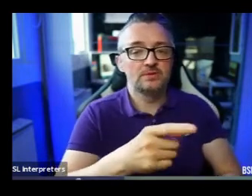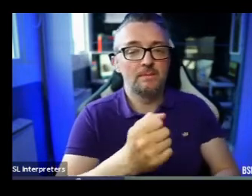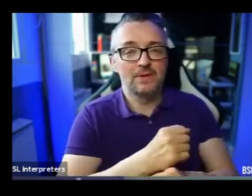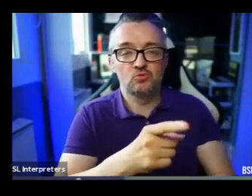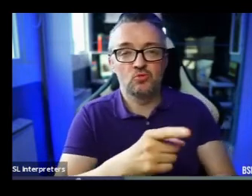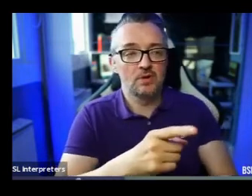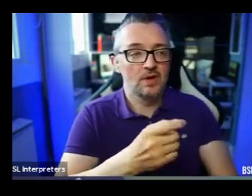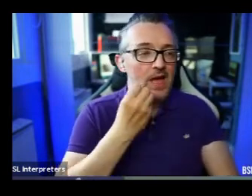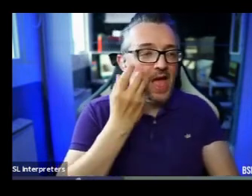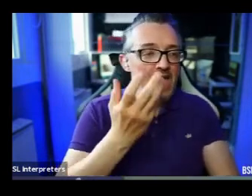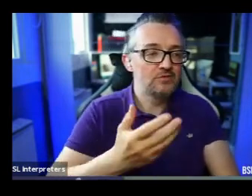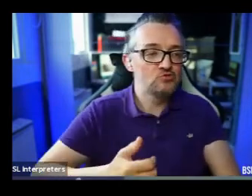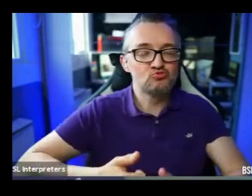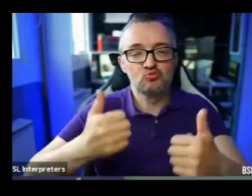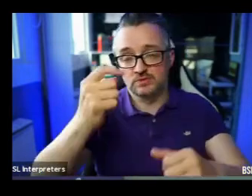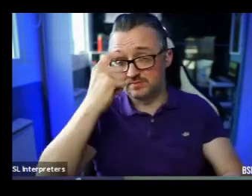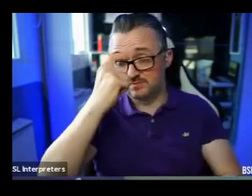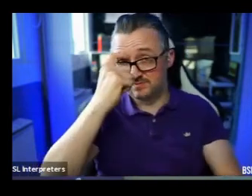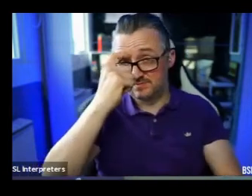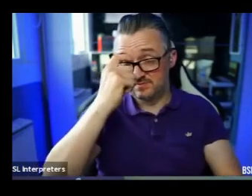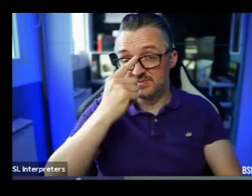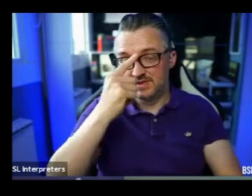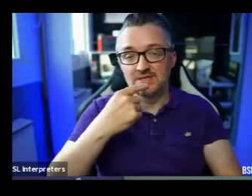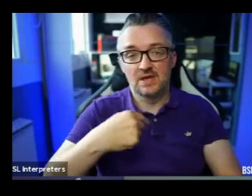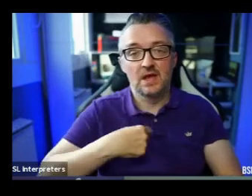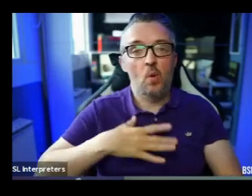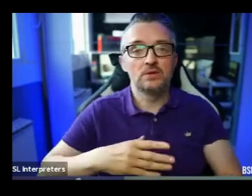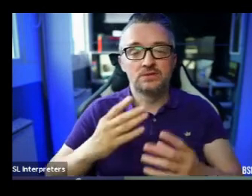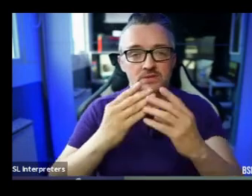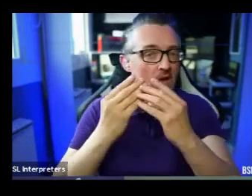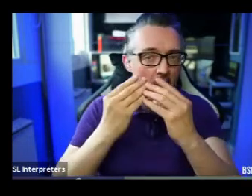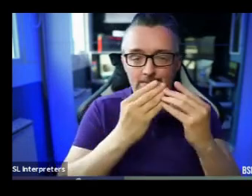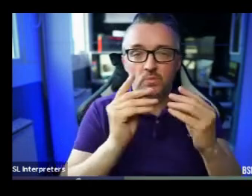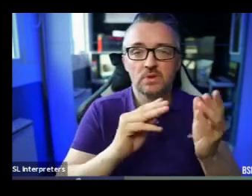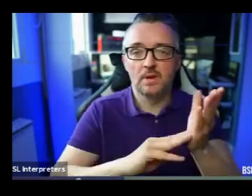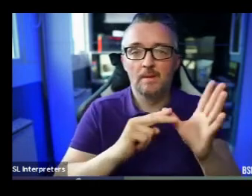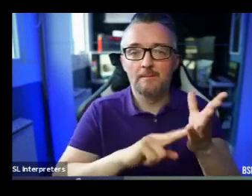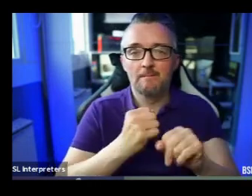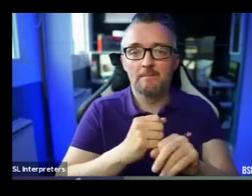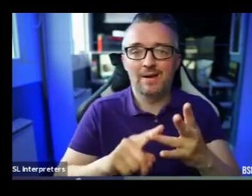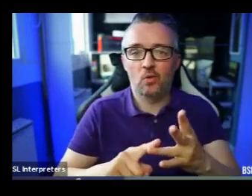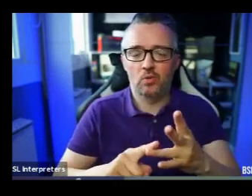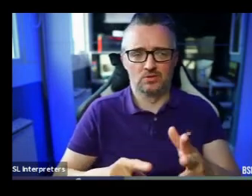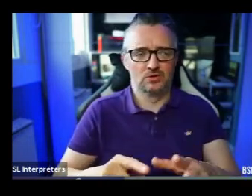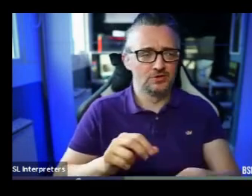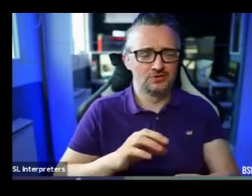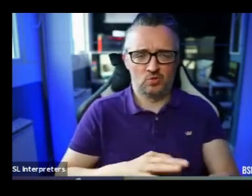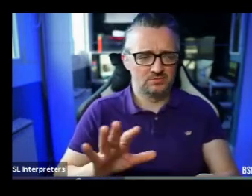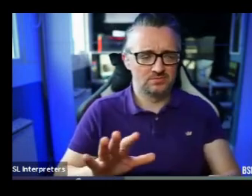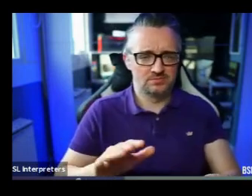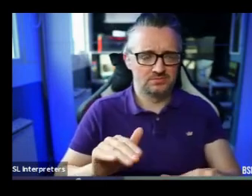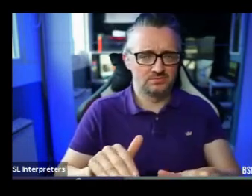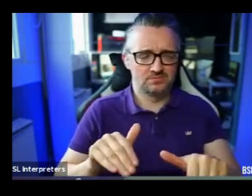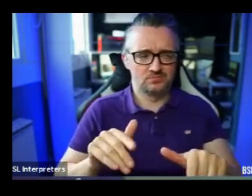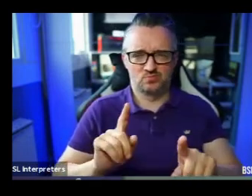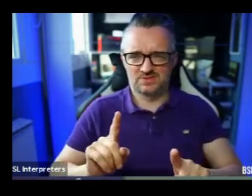her, what would make your day today good? And she said, I want a mango. And the doctors and nurses in the room